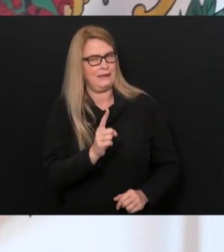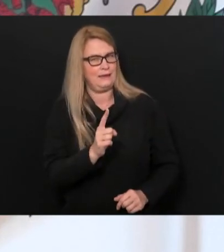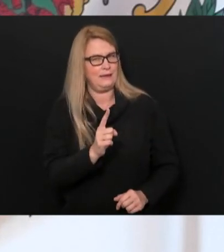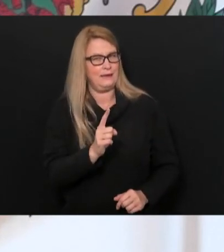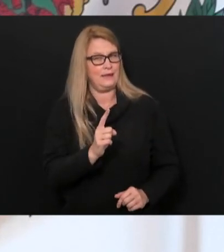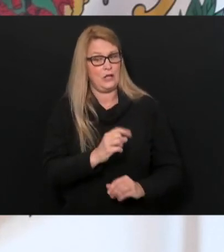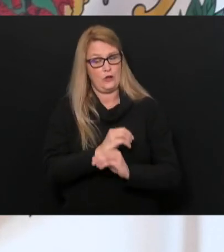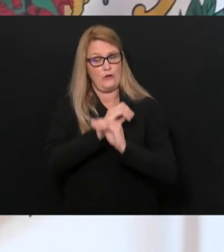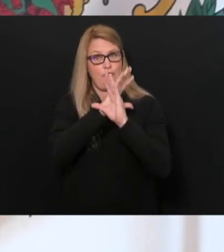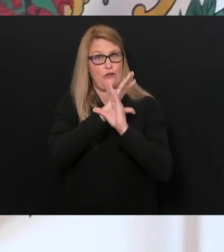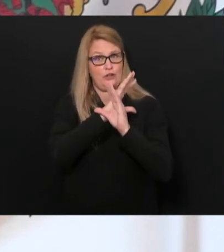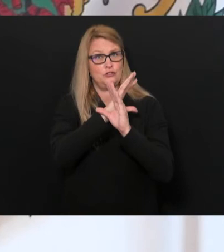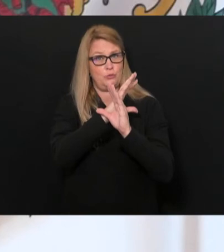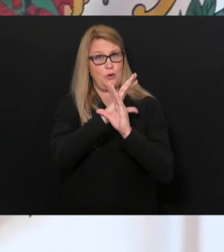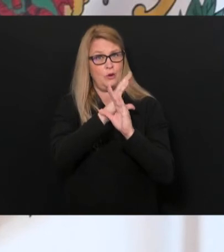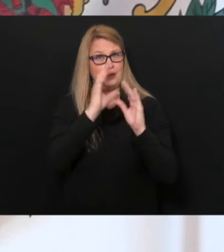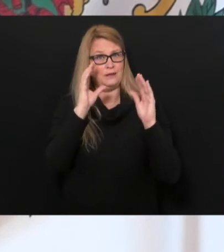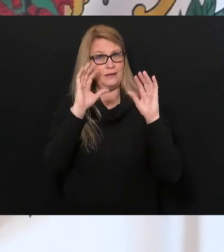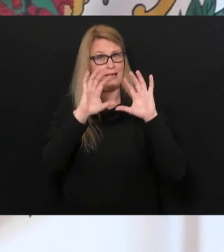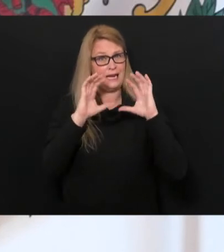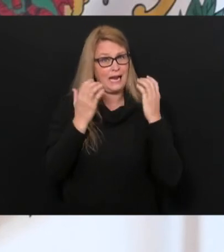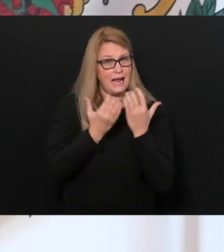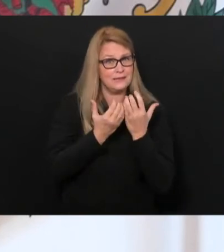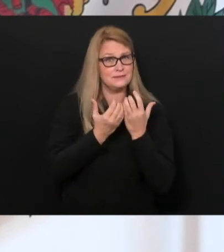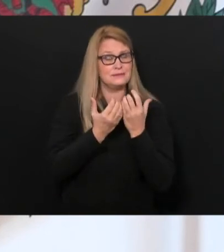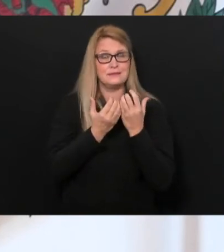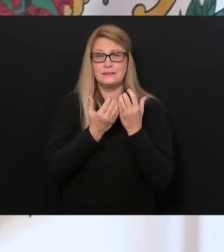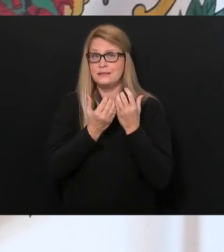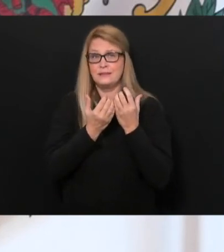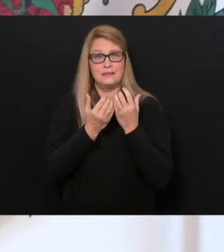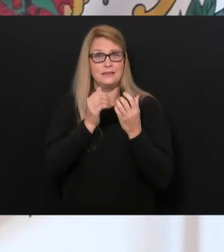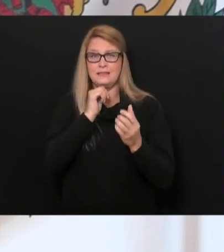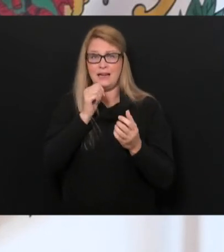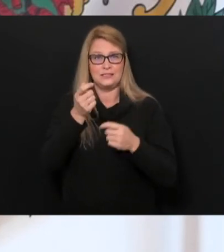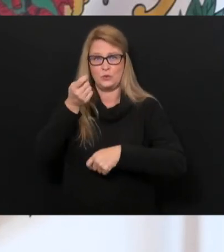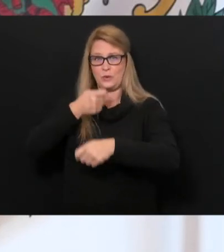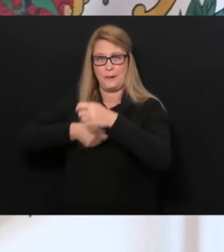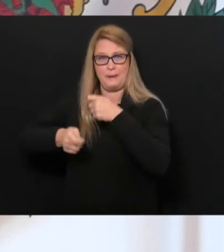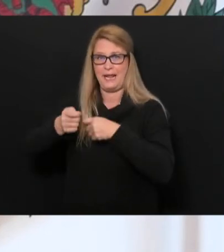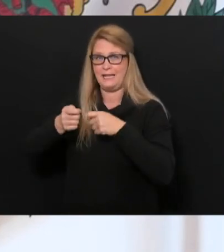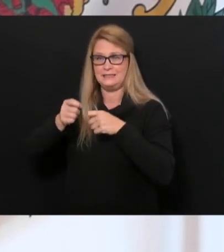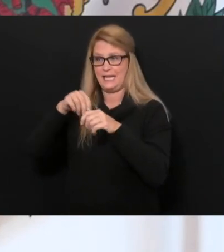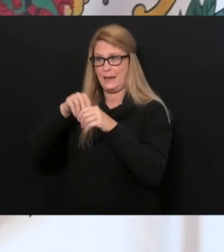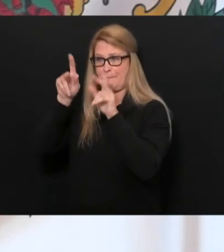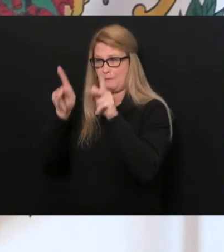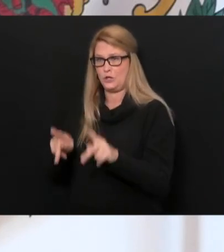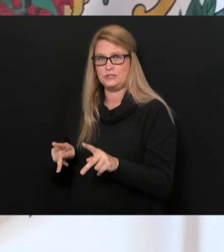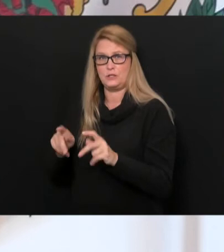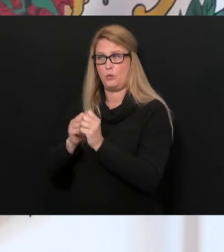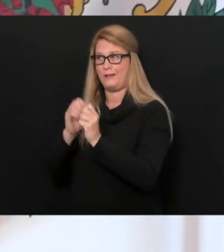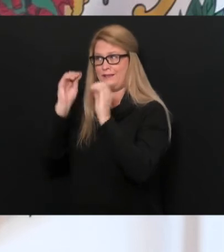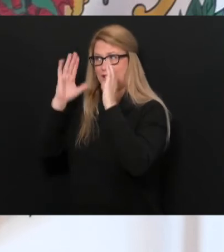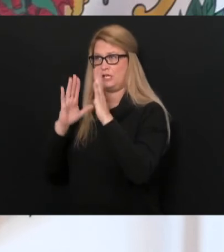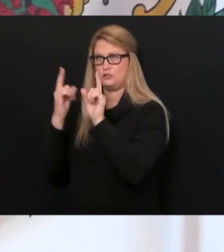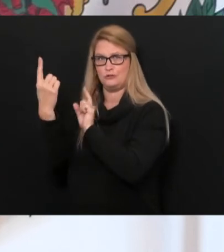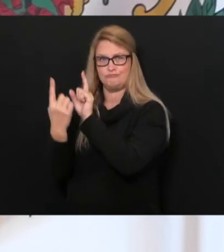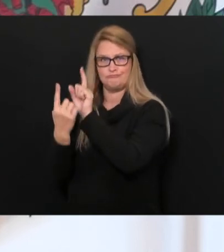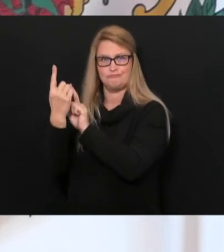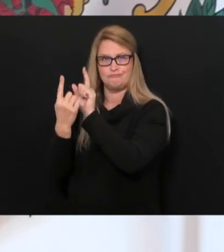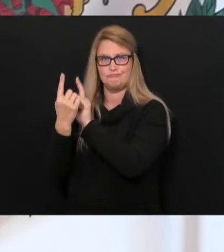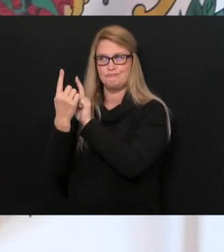virtual concept does not replace the in-person situation that you have with a teacher and how